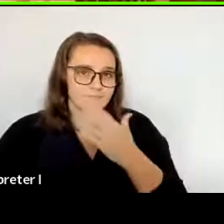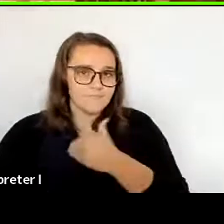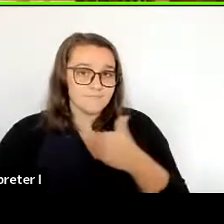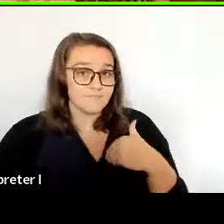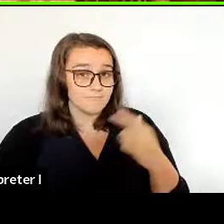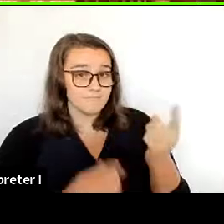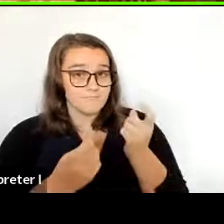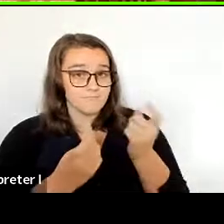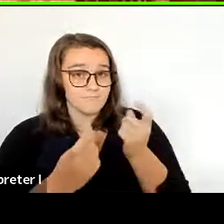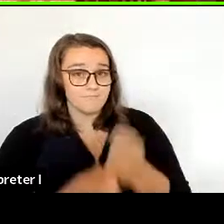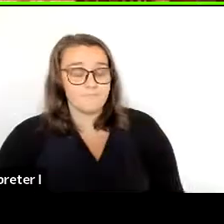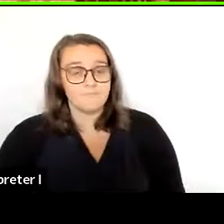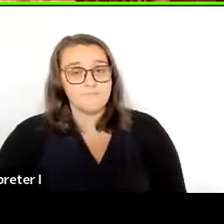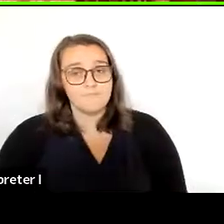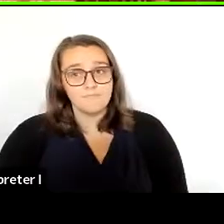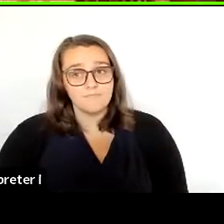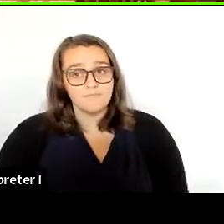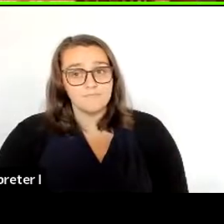questions?